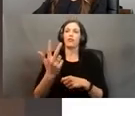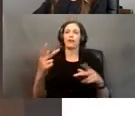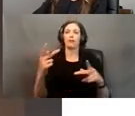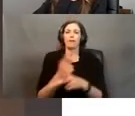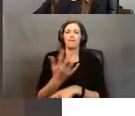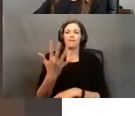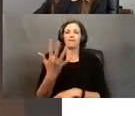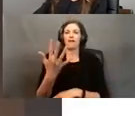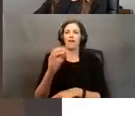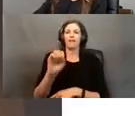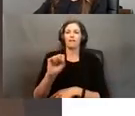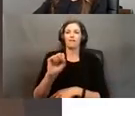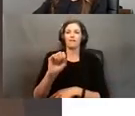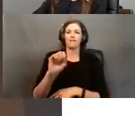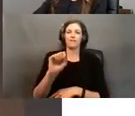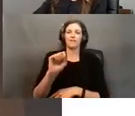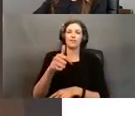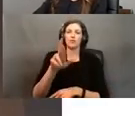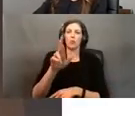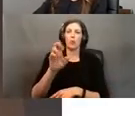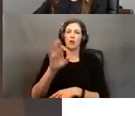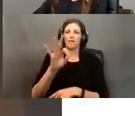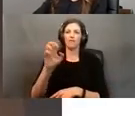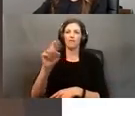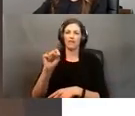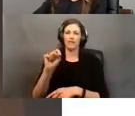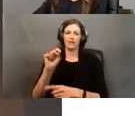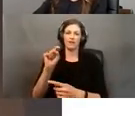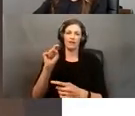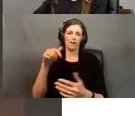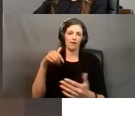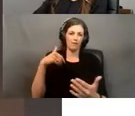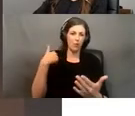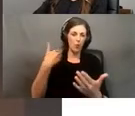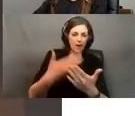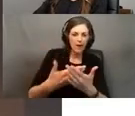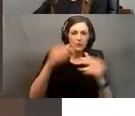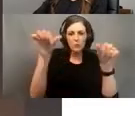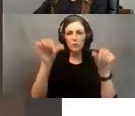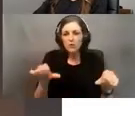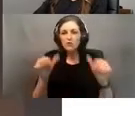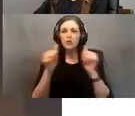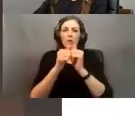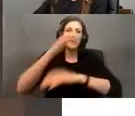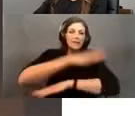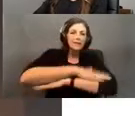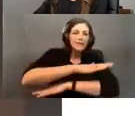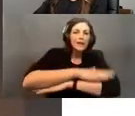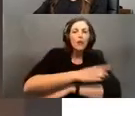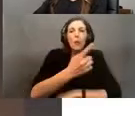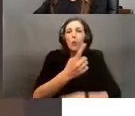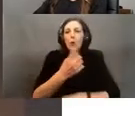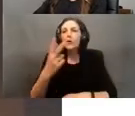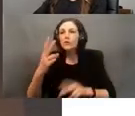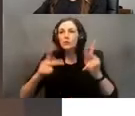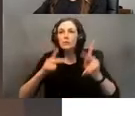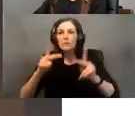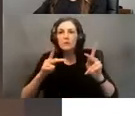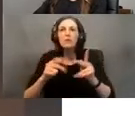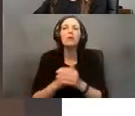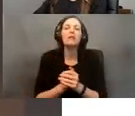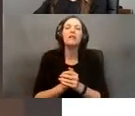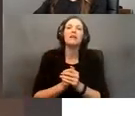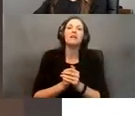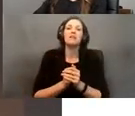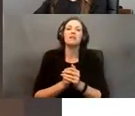of walking up to a poster and there's a table and one or two people. There can be, I think, with ease, more than one author.